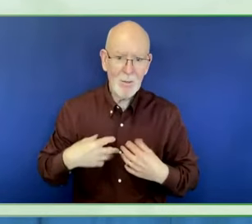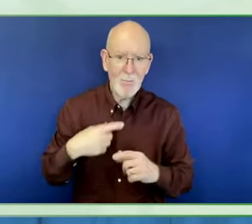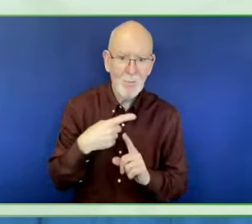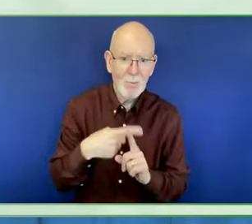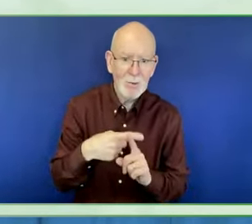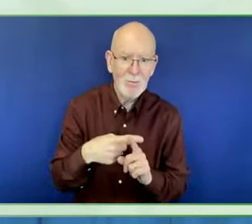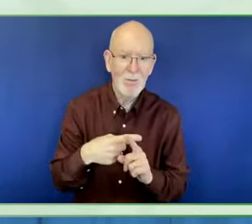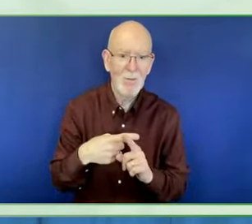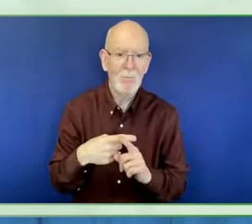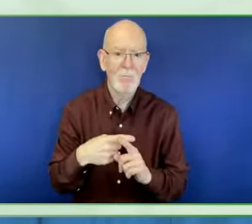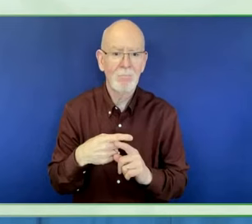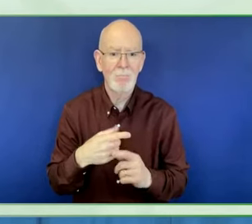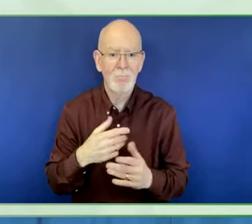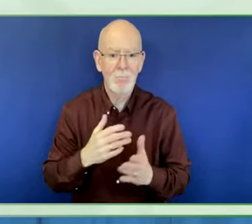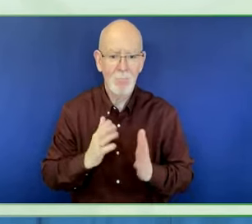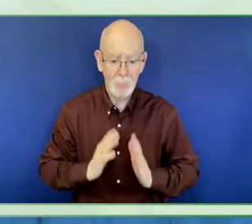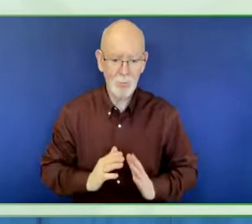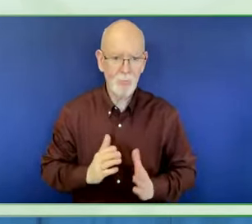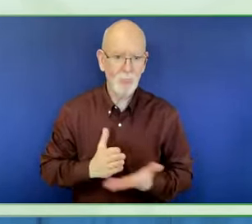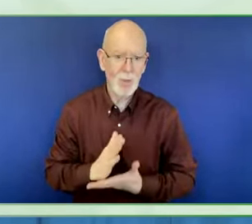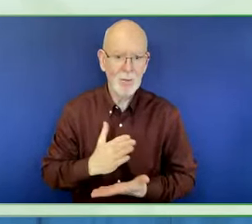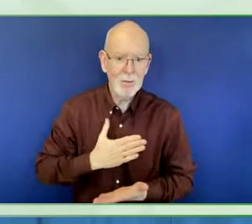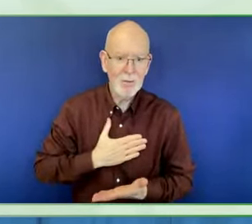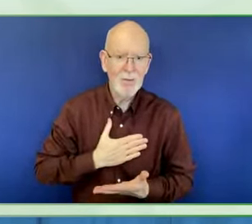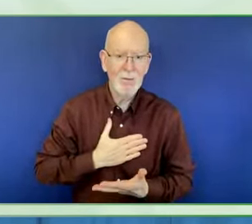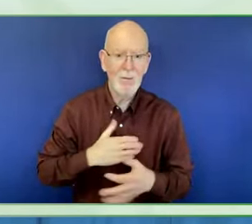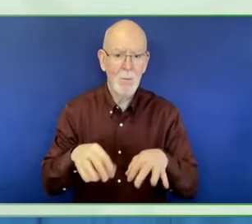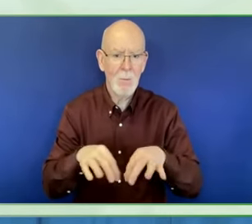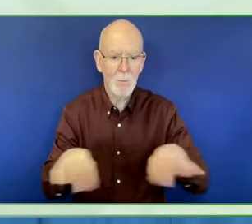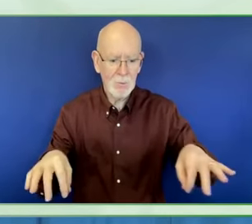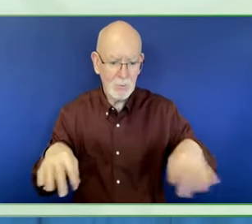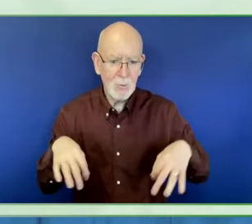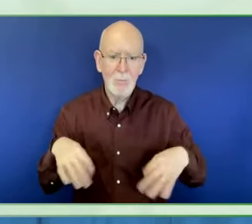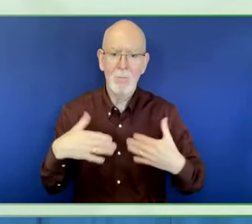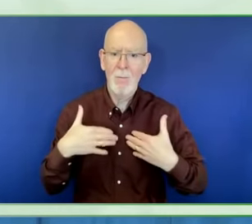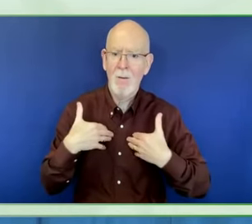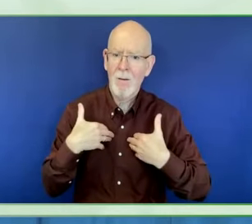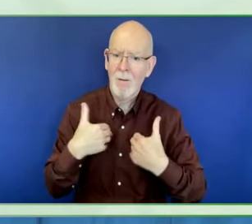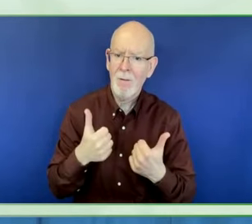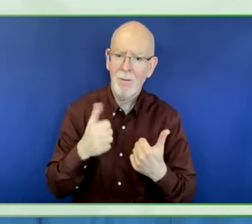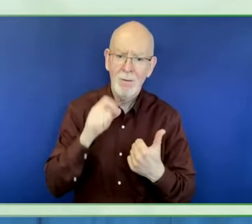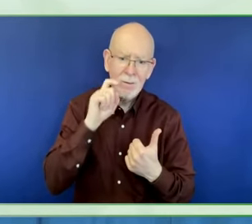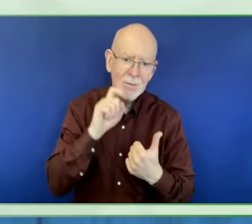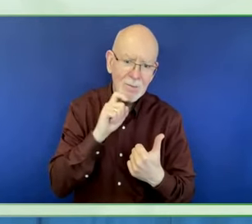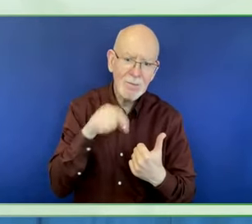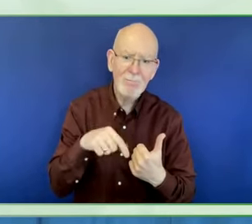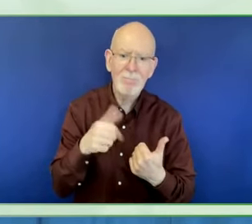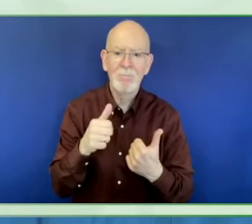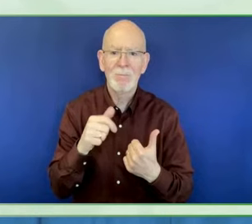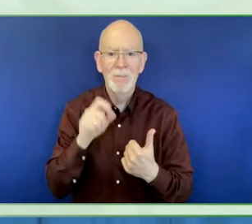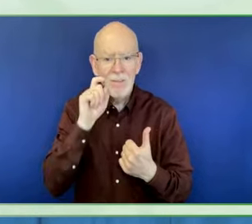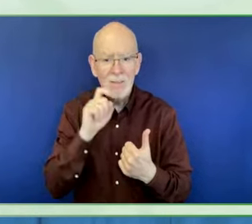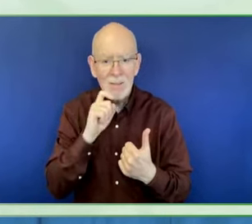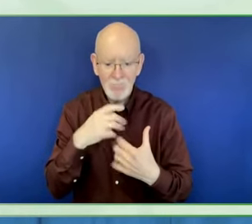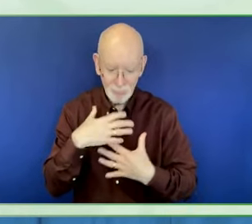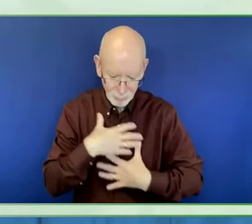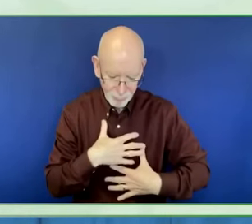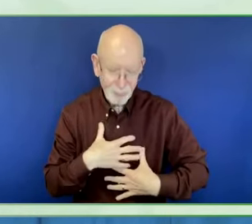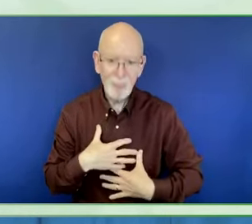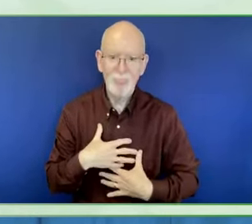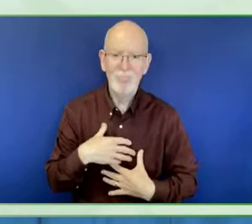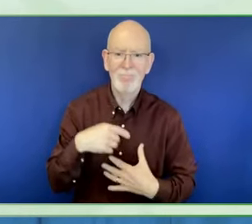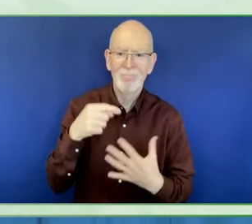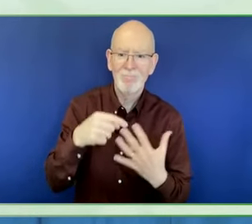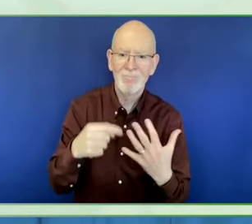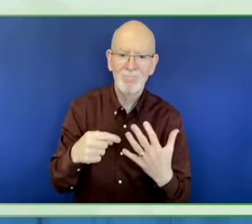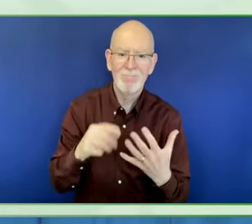have dialogues about disability, sex, and relationships. We hope that through engagement with the platform and our workshops, we